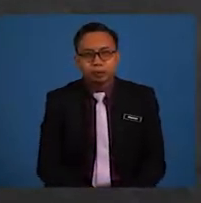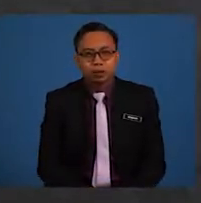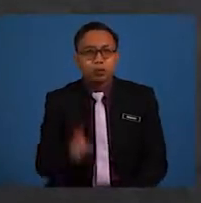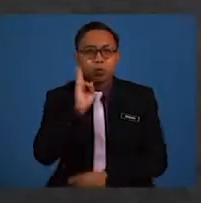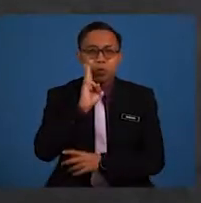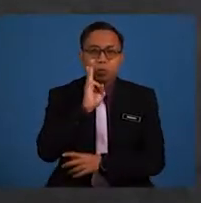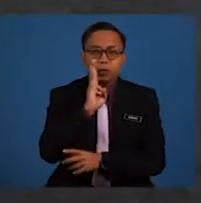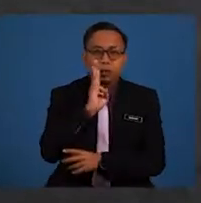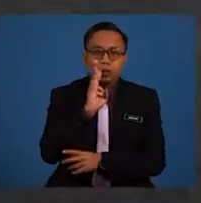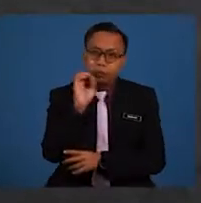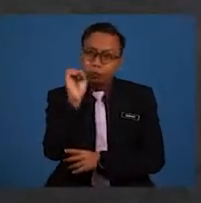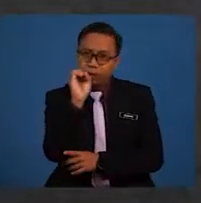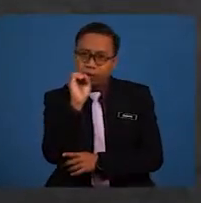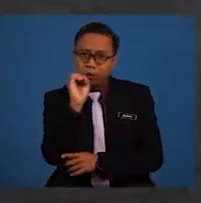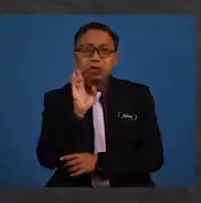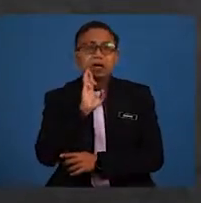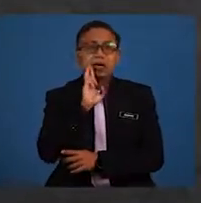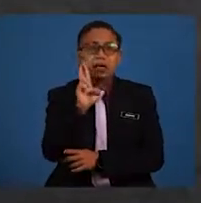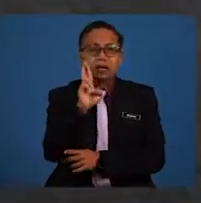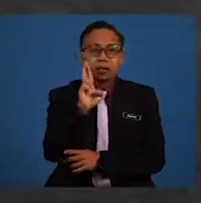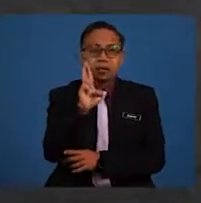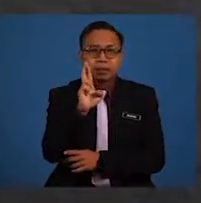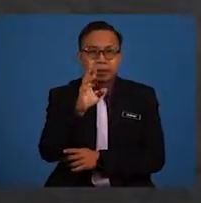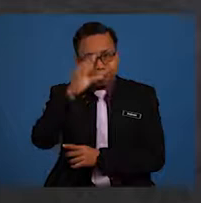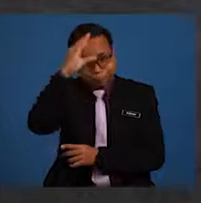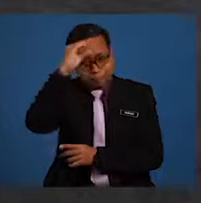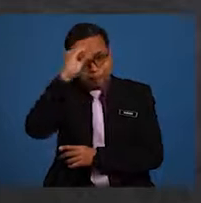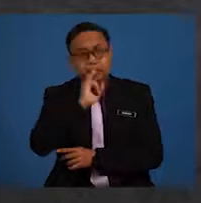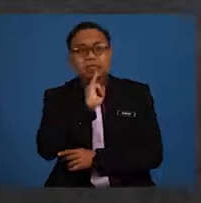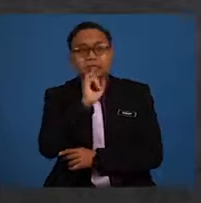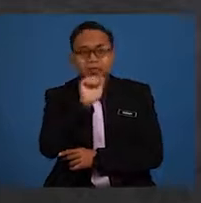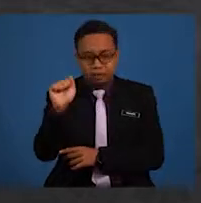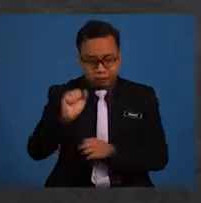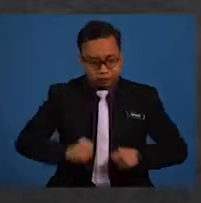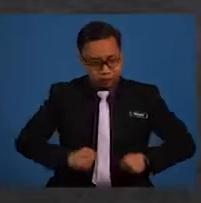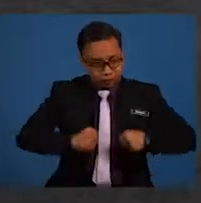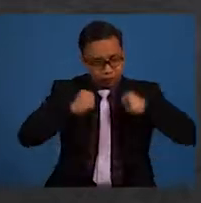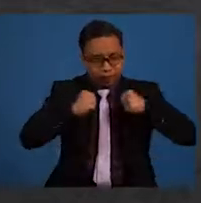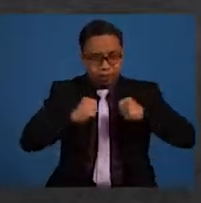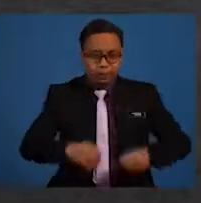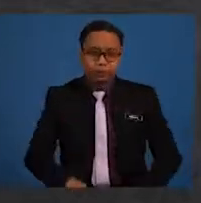Woman without her, man is a survivor.